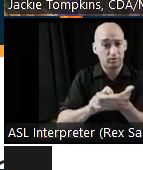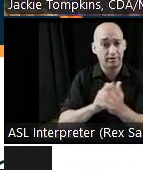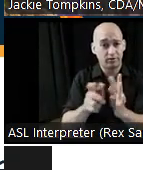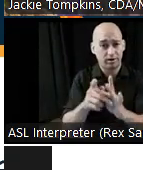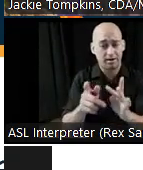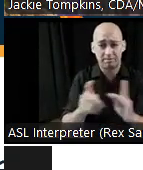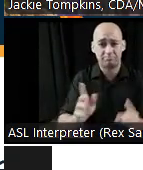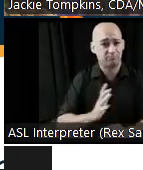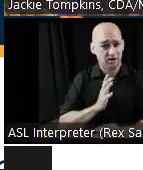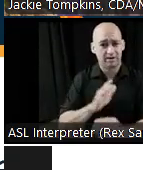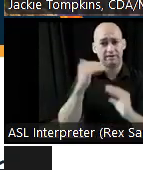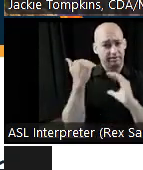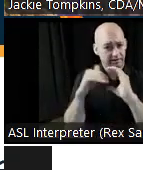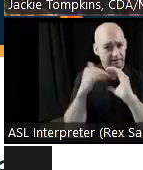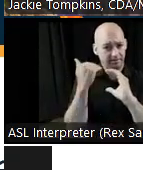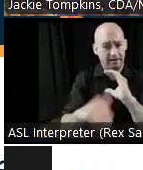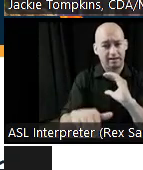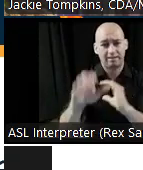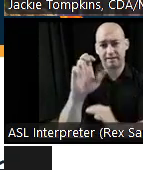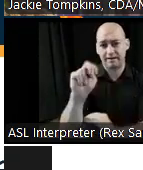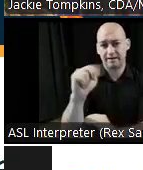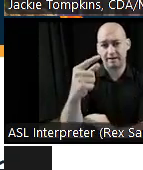can email us at